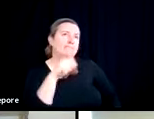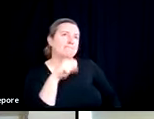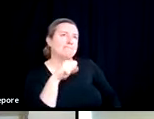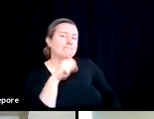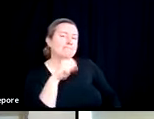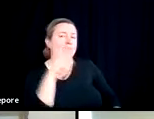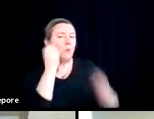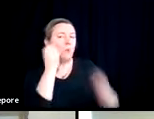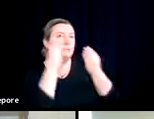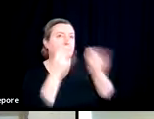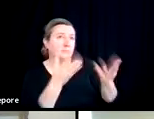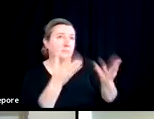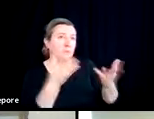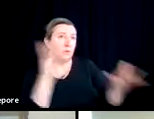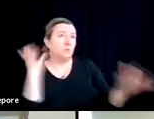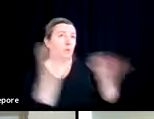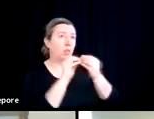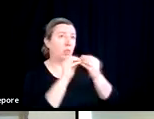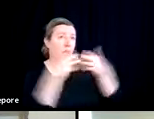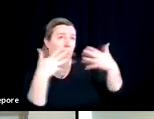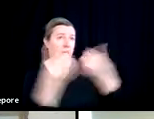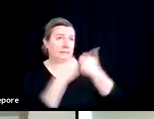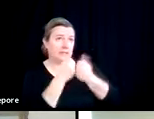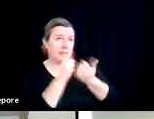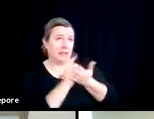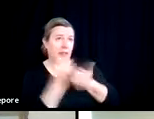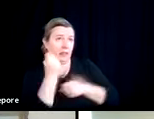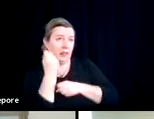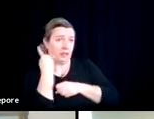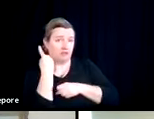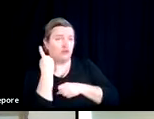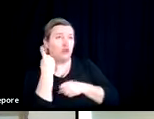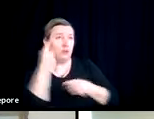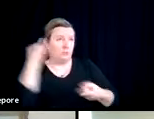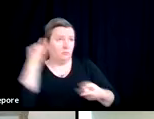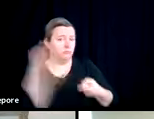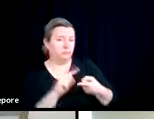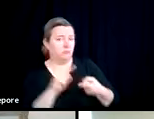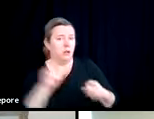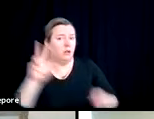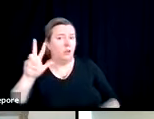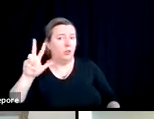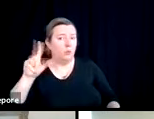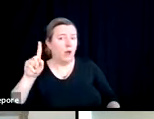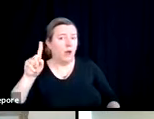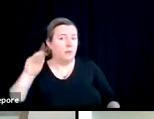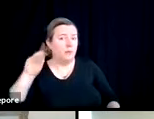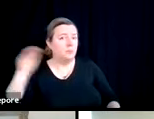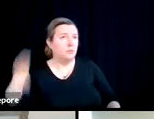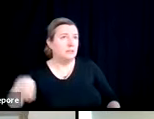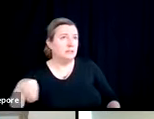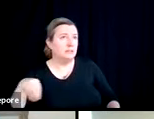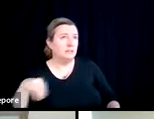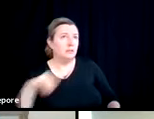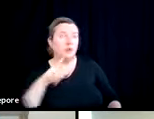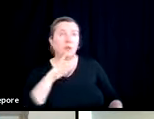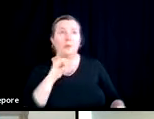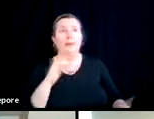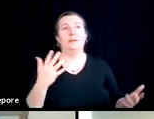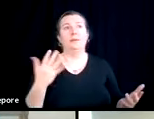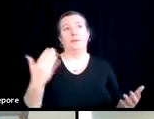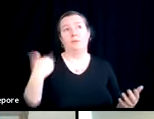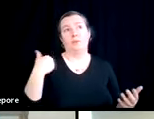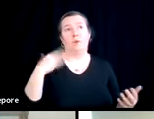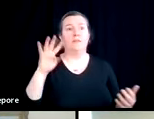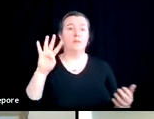total number of accidents last year were down 31%, which was, so we were down from just over 45,000